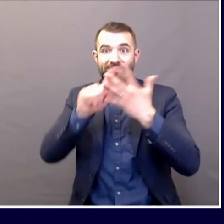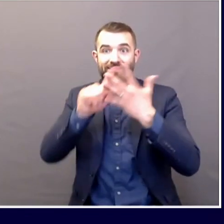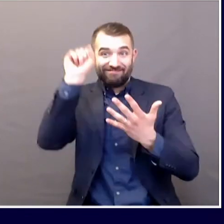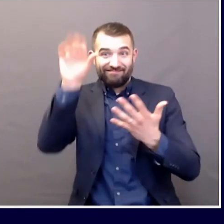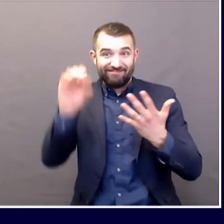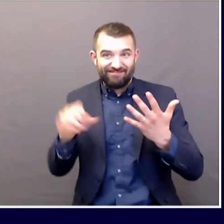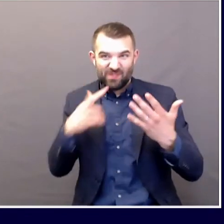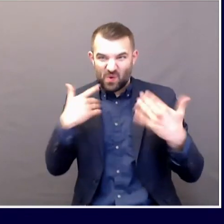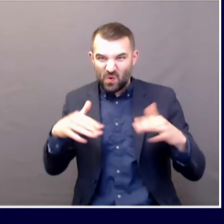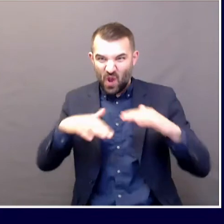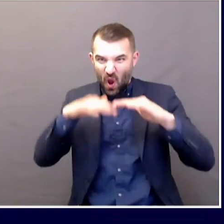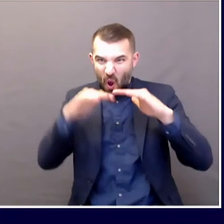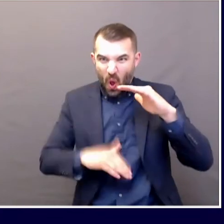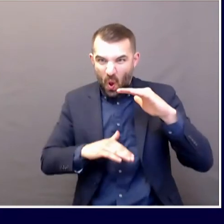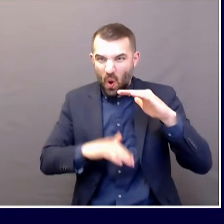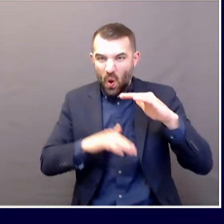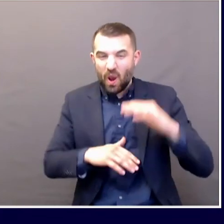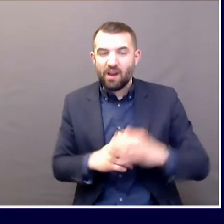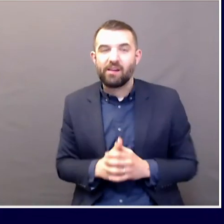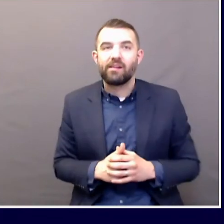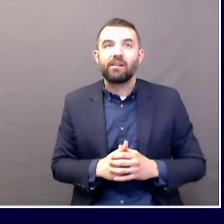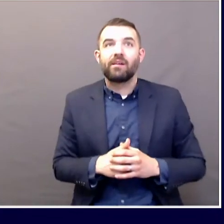efforts.